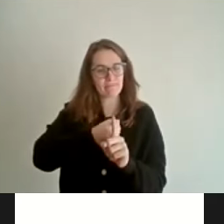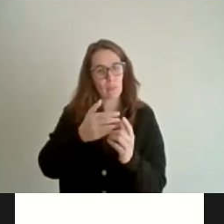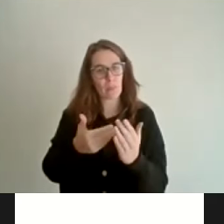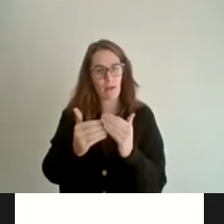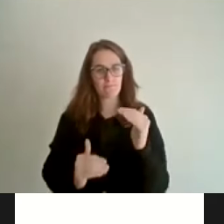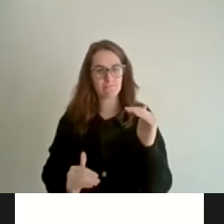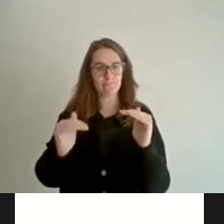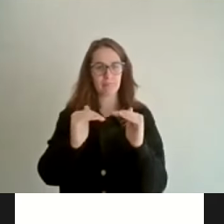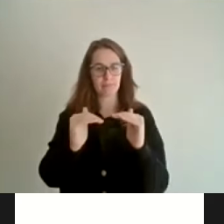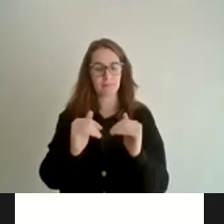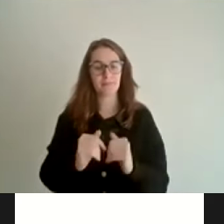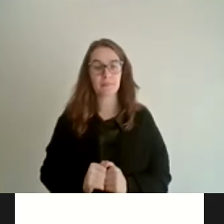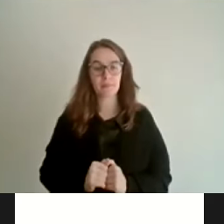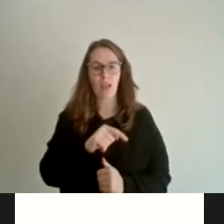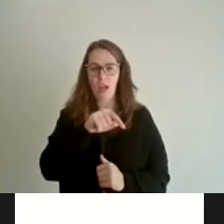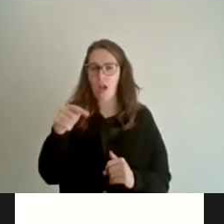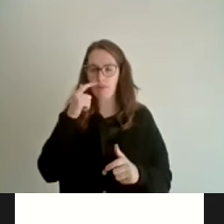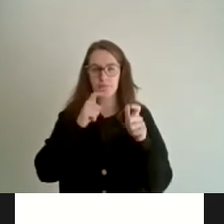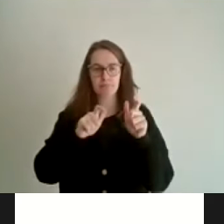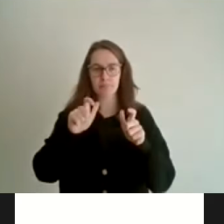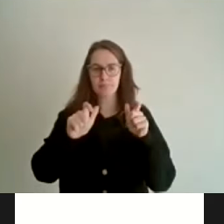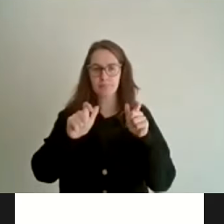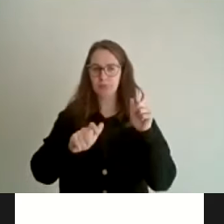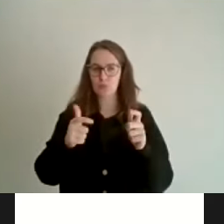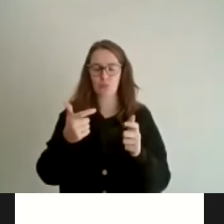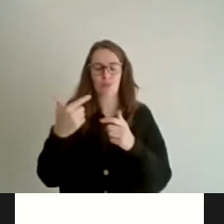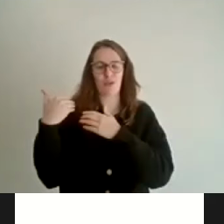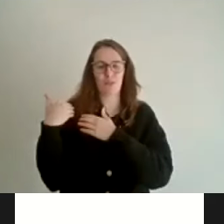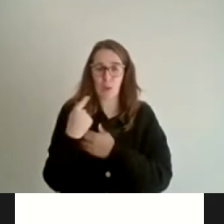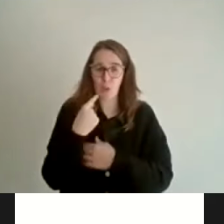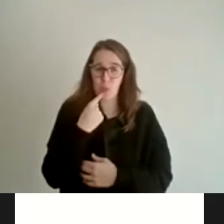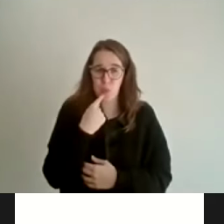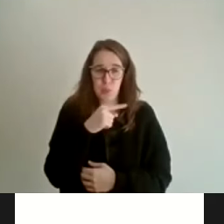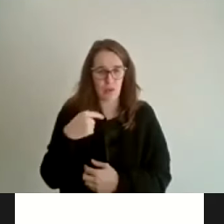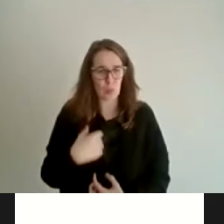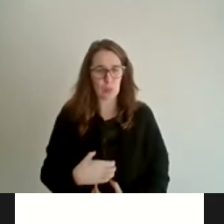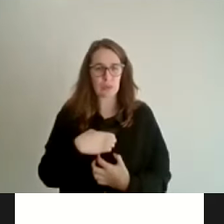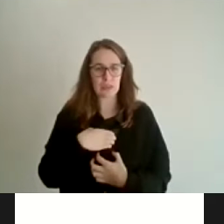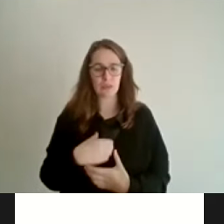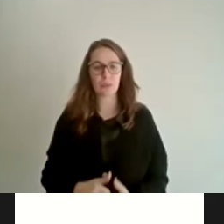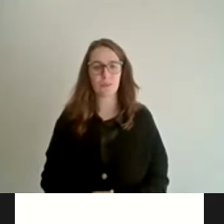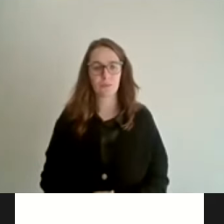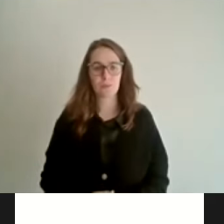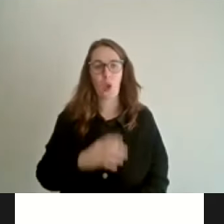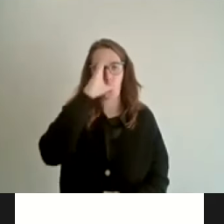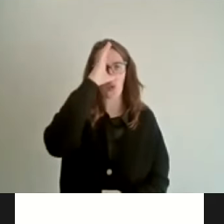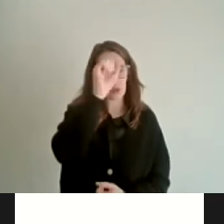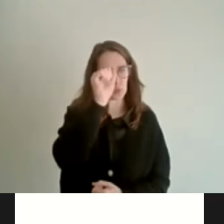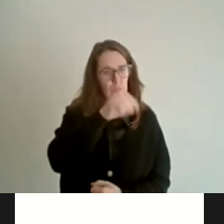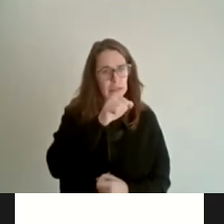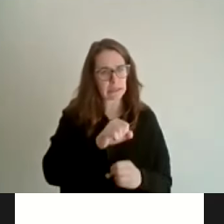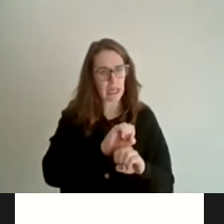of actors are responsible, I think beside governments,